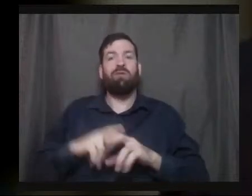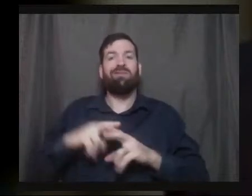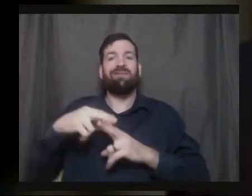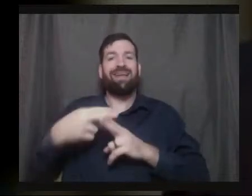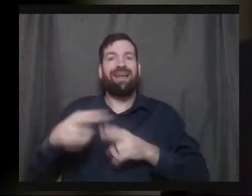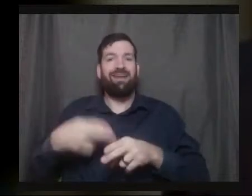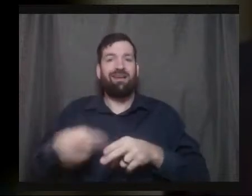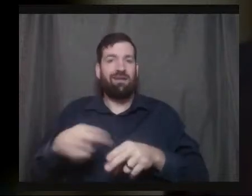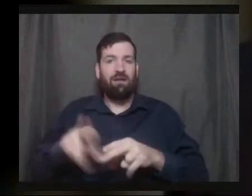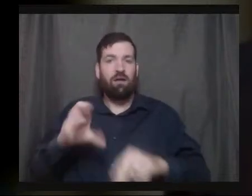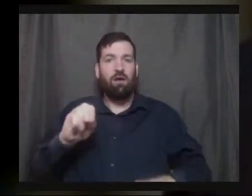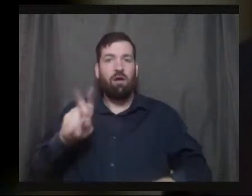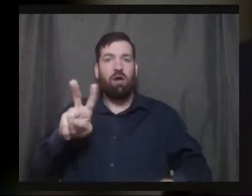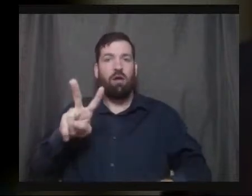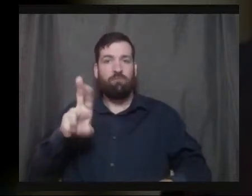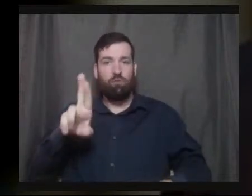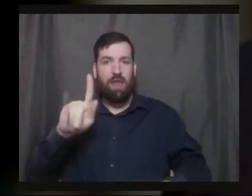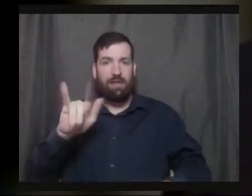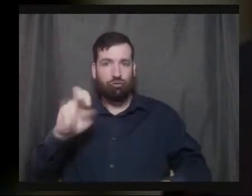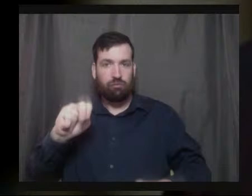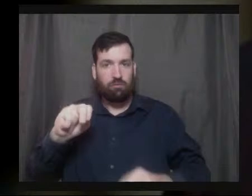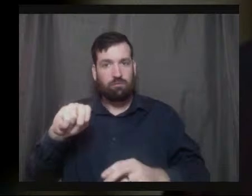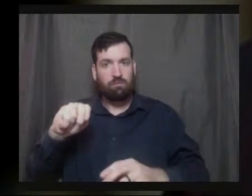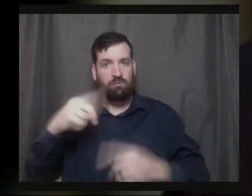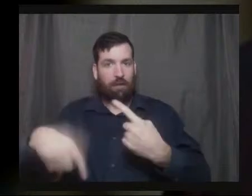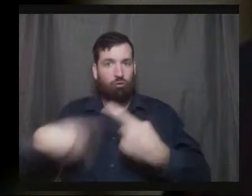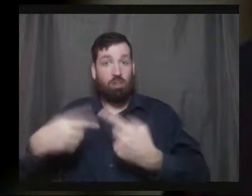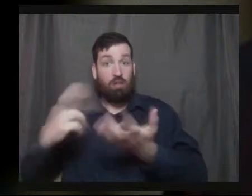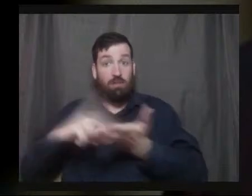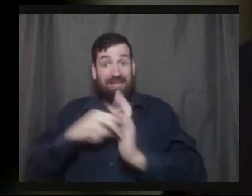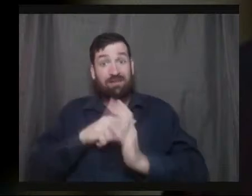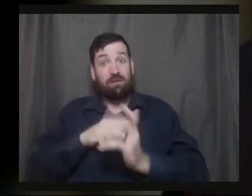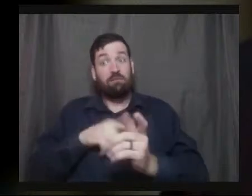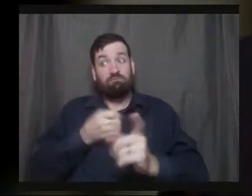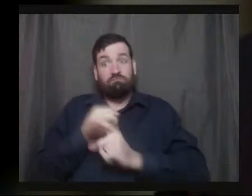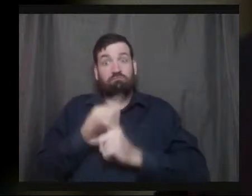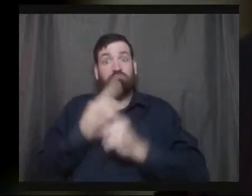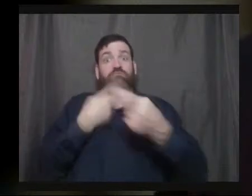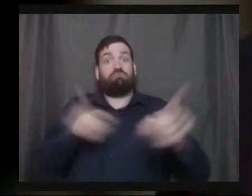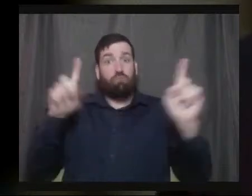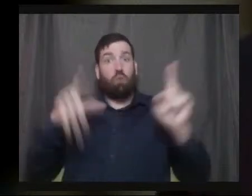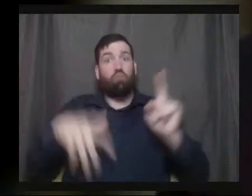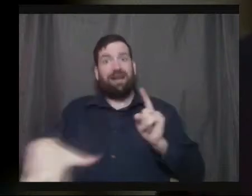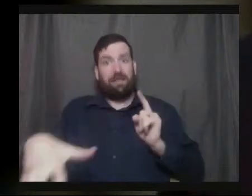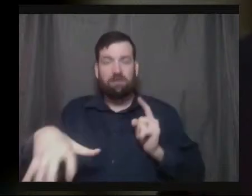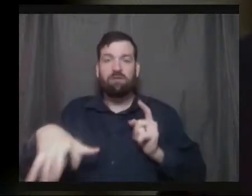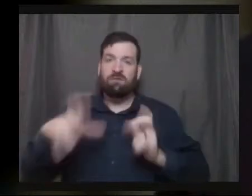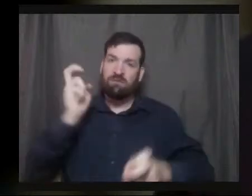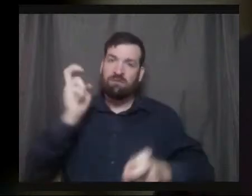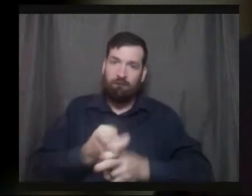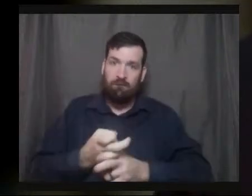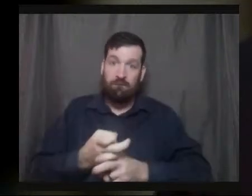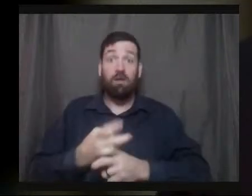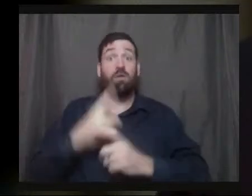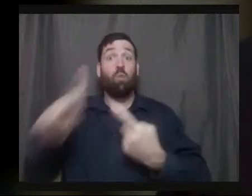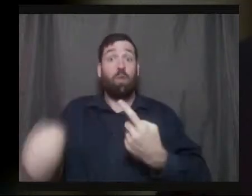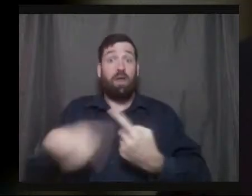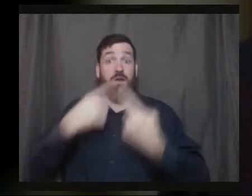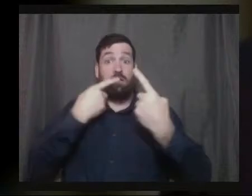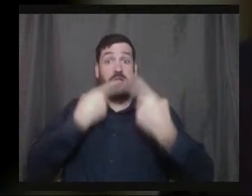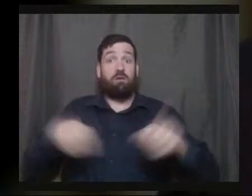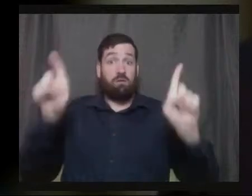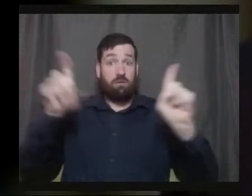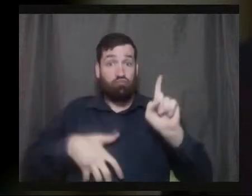pregnant can be very difficult for these patients that are overweight. Once they do become pregnant, with